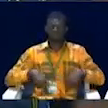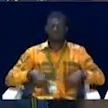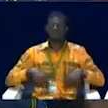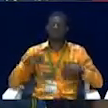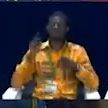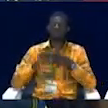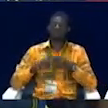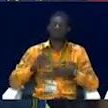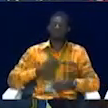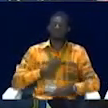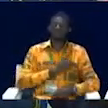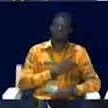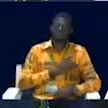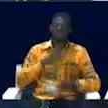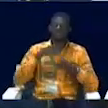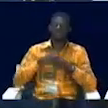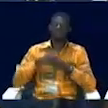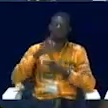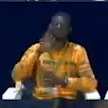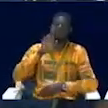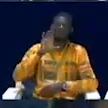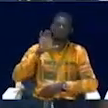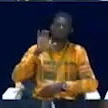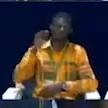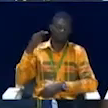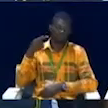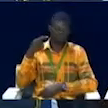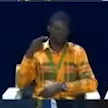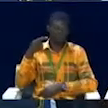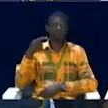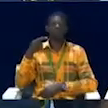a deacon in the Redeemed Christian Church of God.